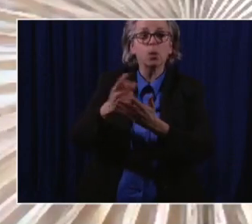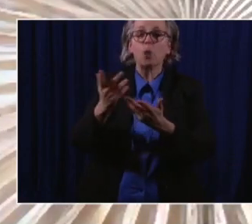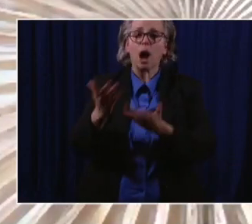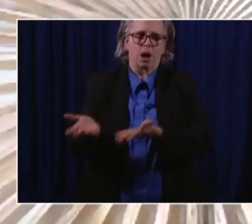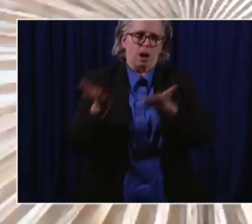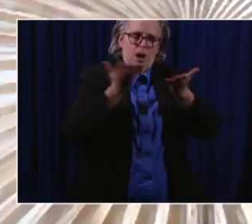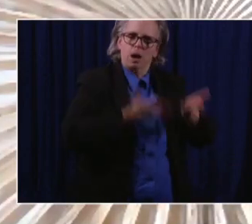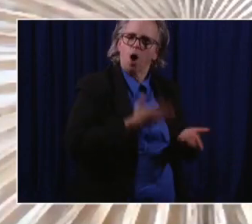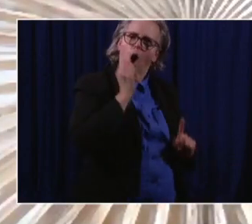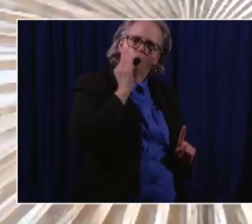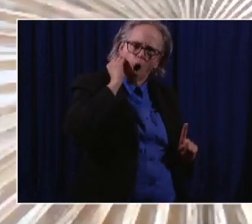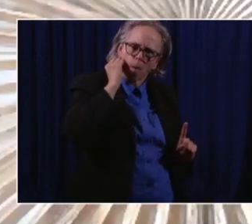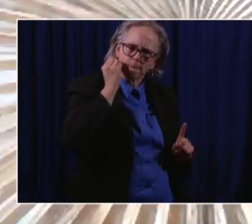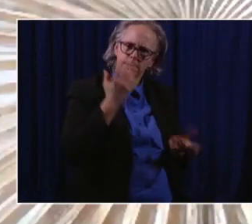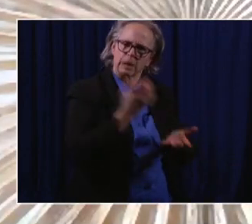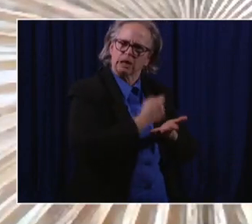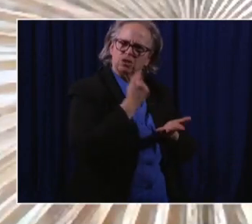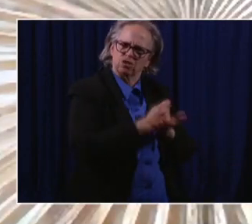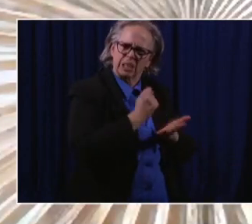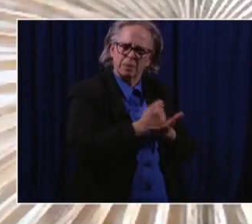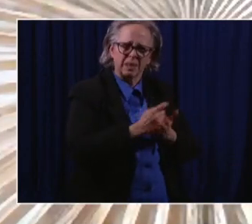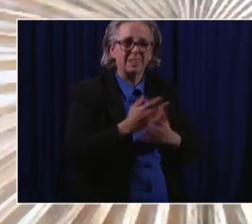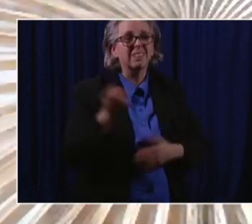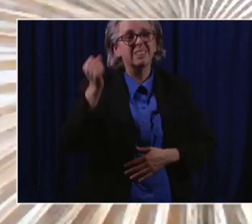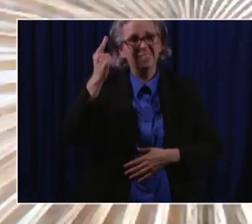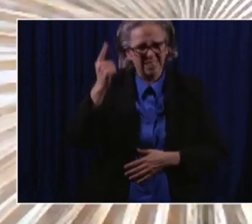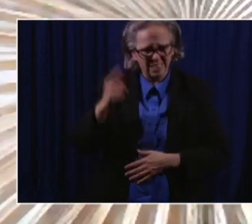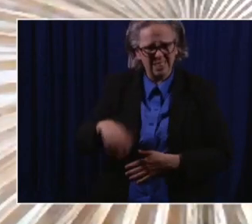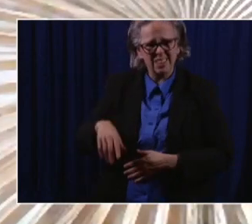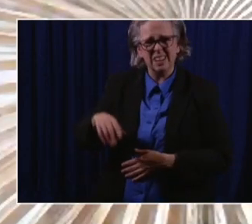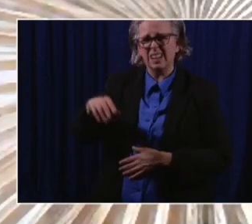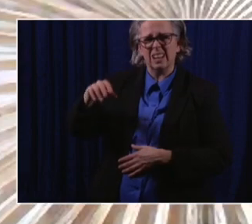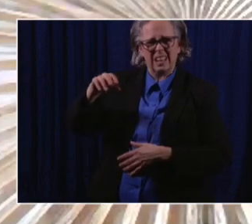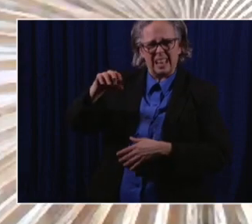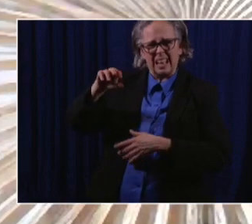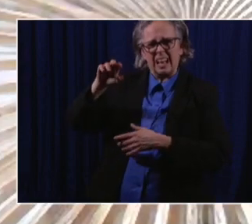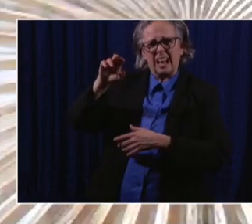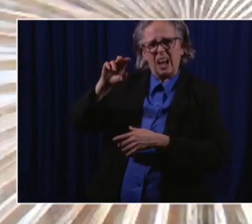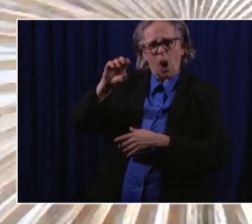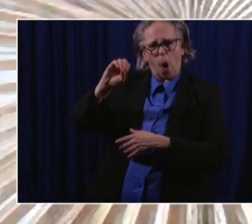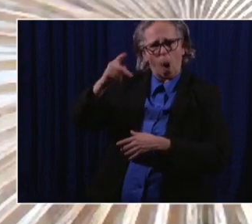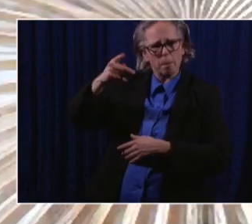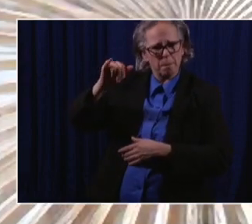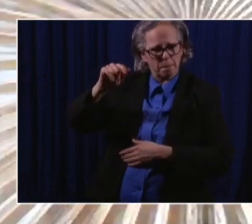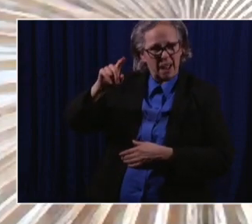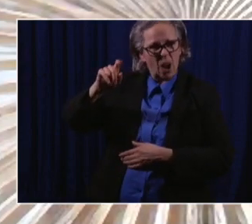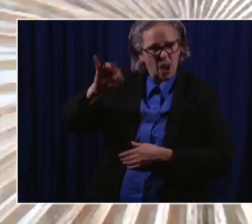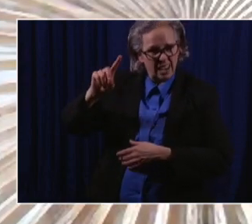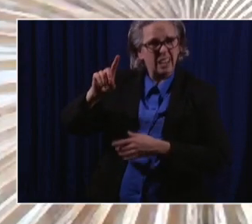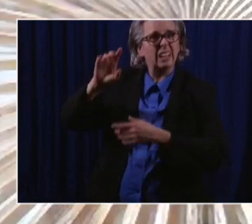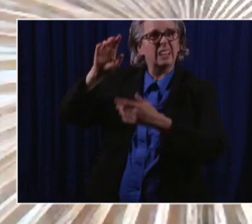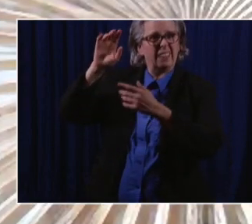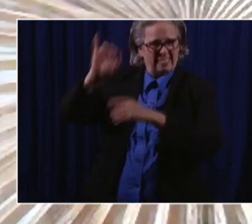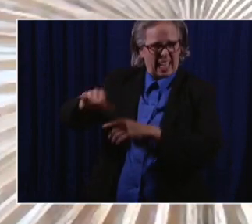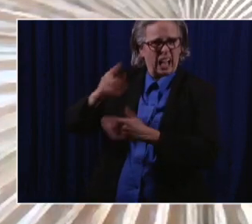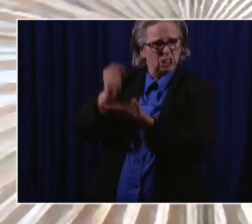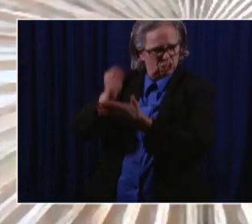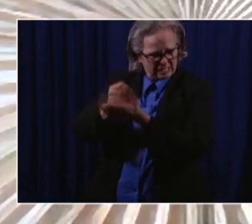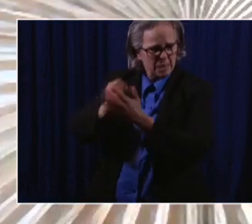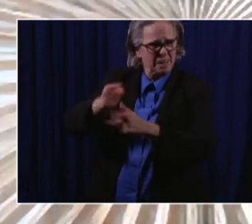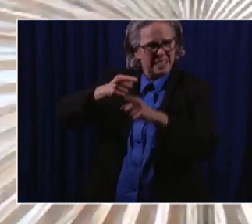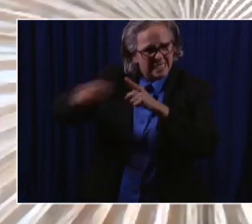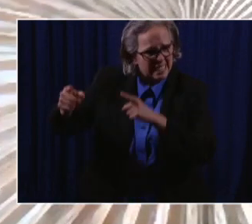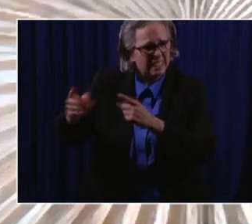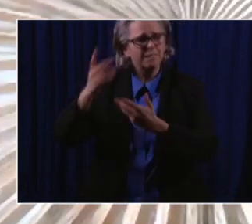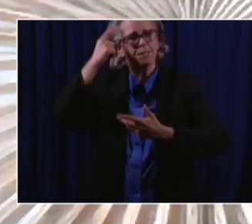as the third way to make sure that we're looking at opiate overdose deaths and overdoses and really